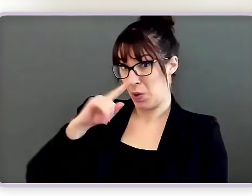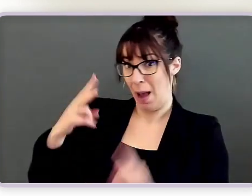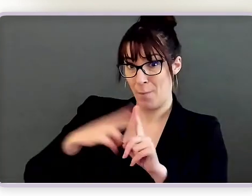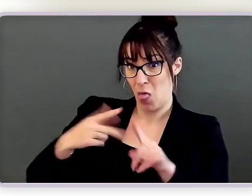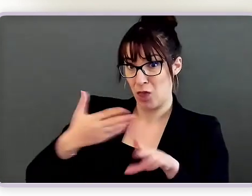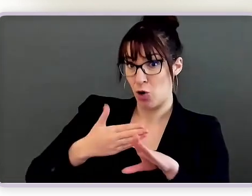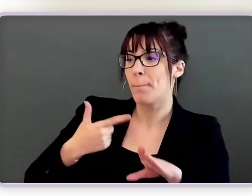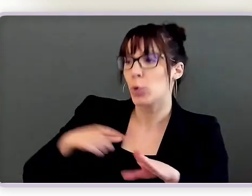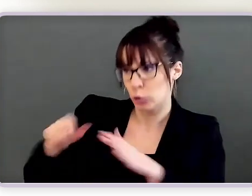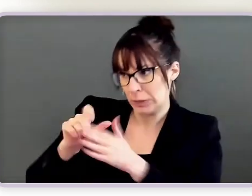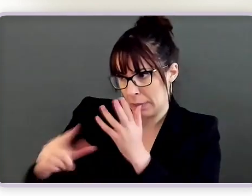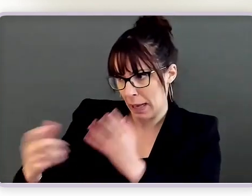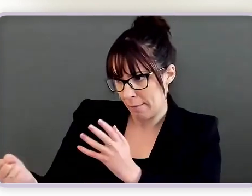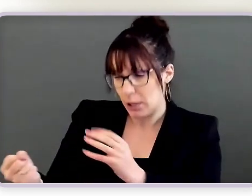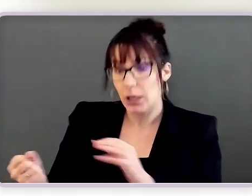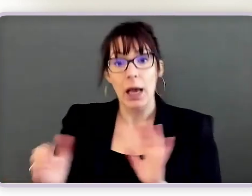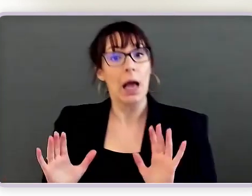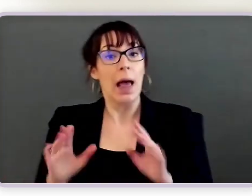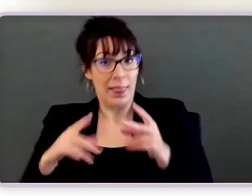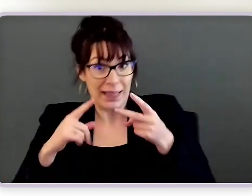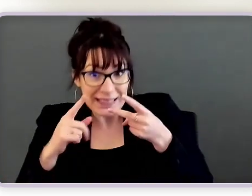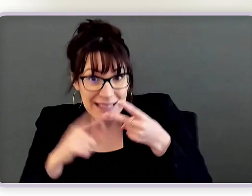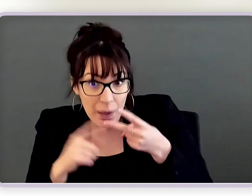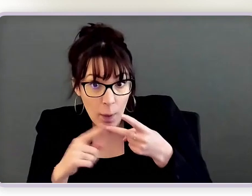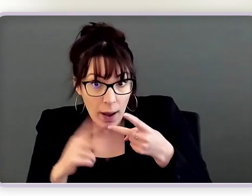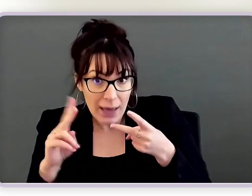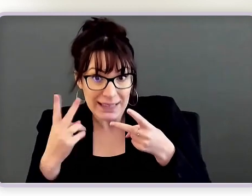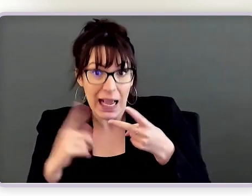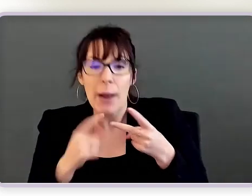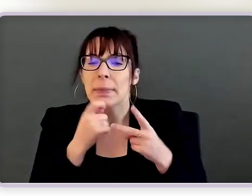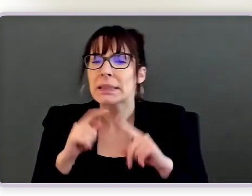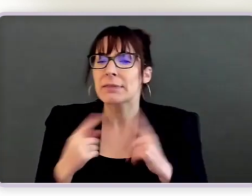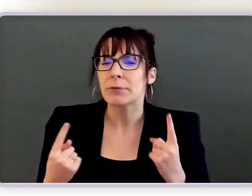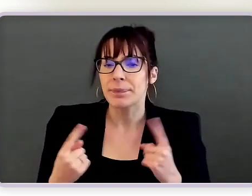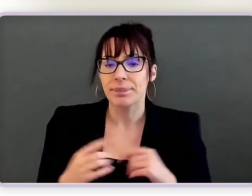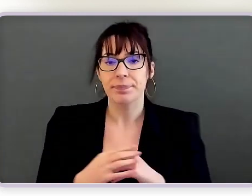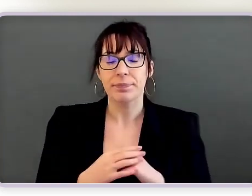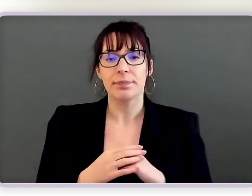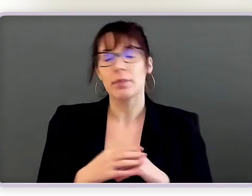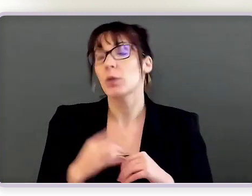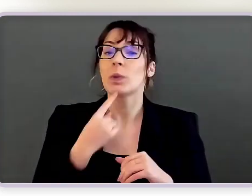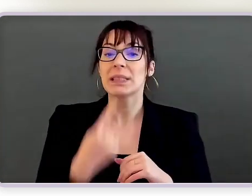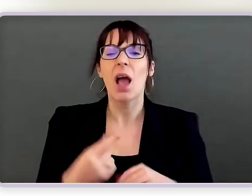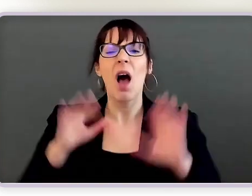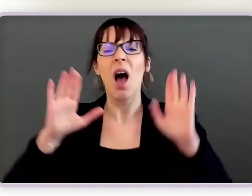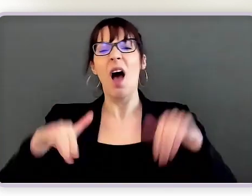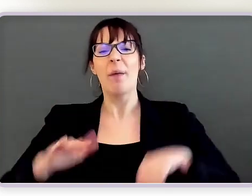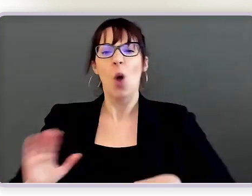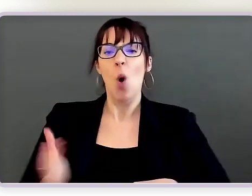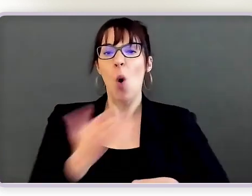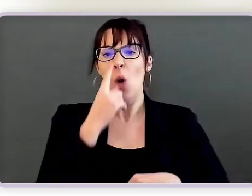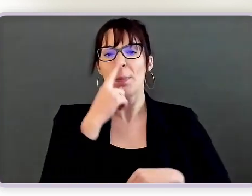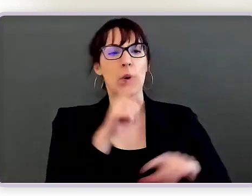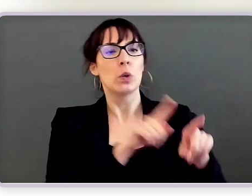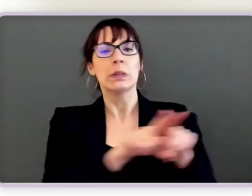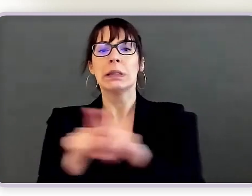is a little bit the opposite, and this is when you treat everyone the same and you expect everyone to do the same thing, but the